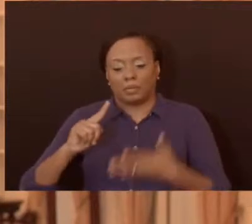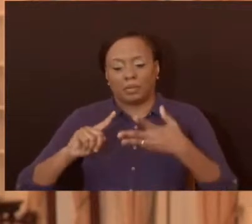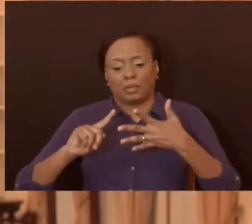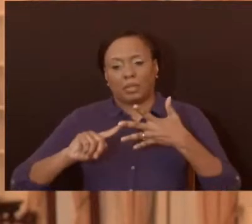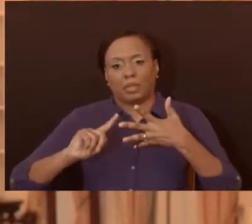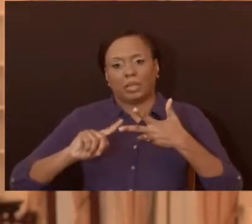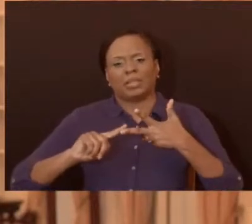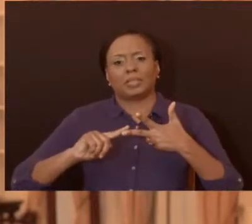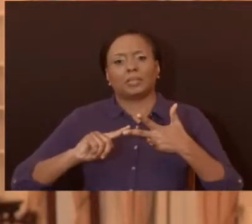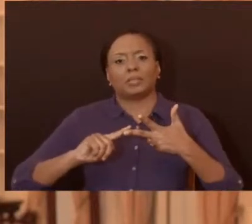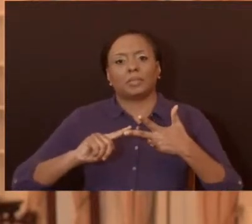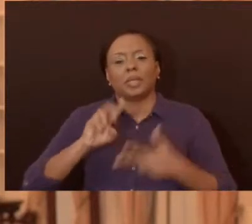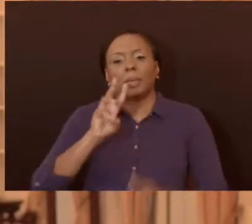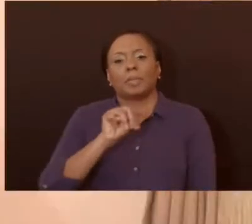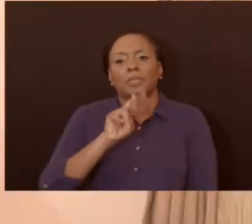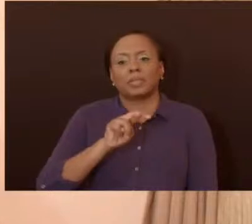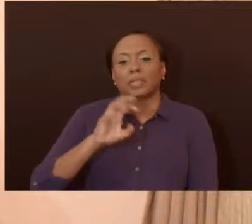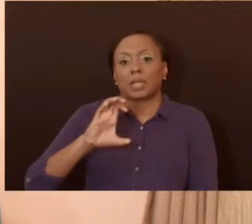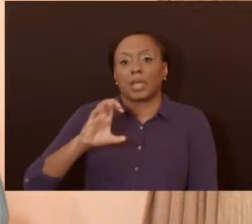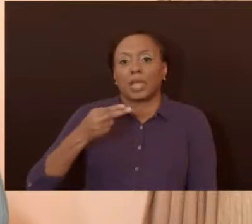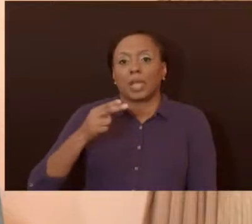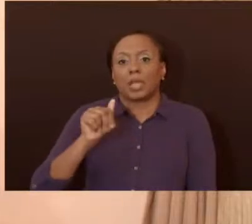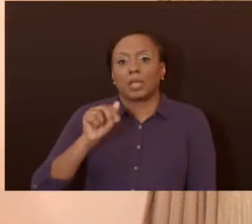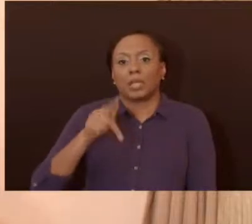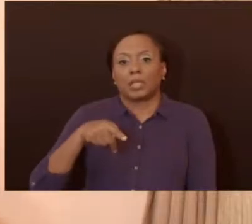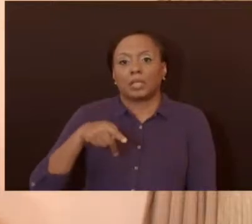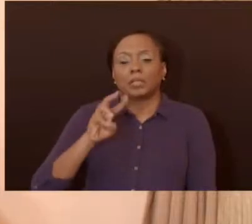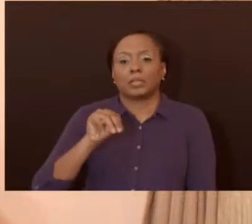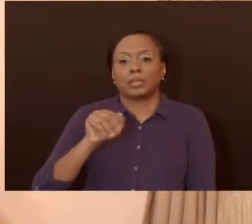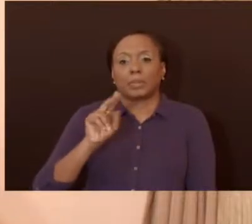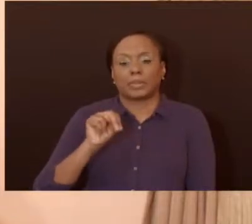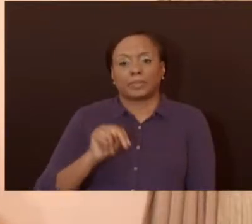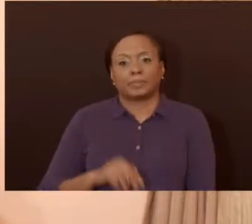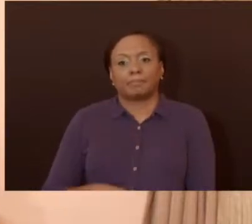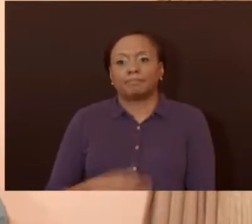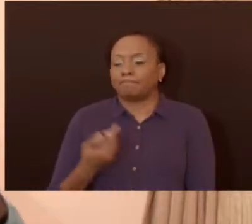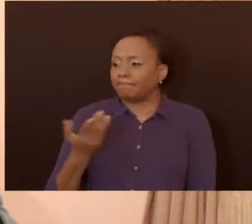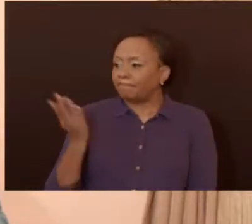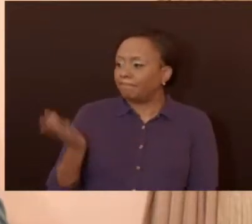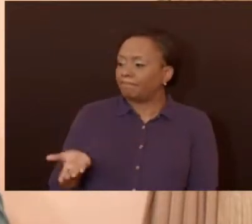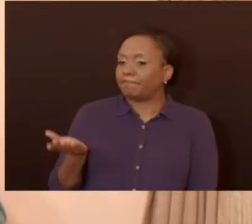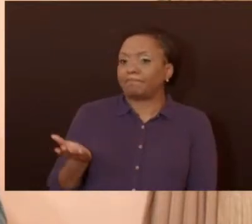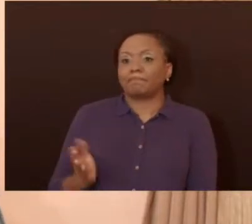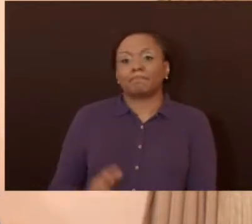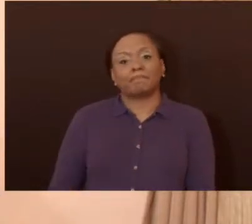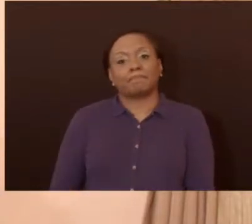which must be enforced.